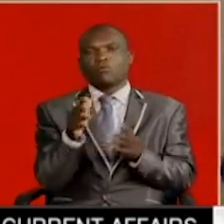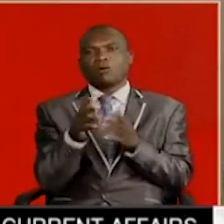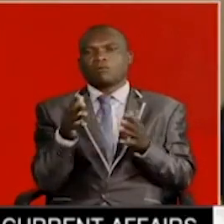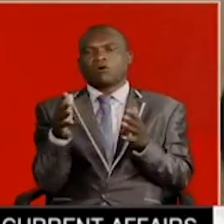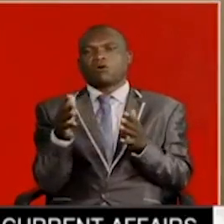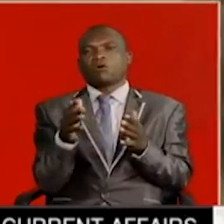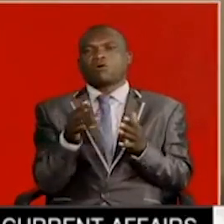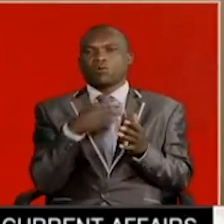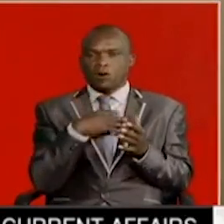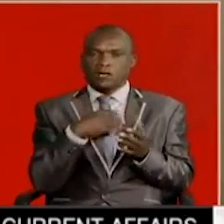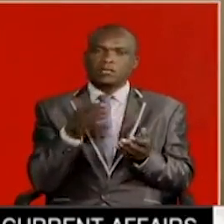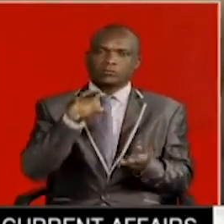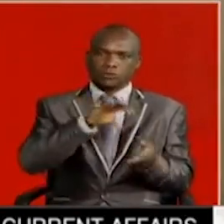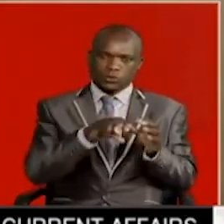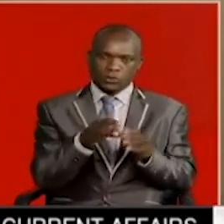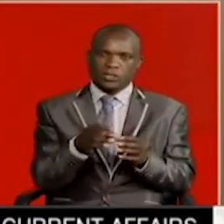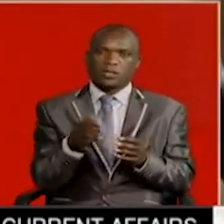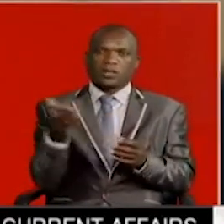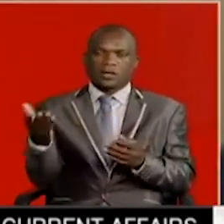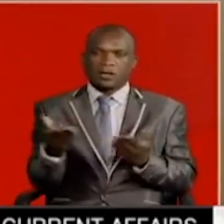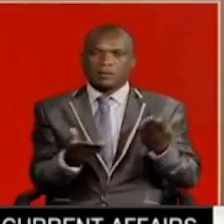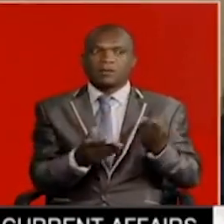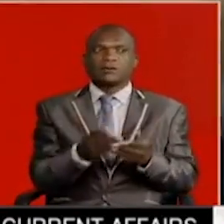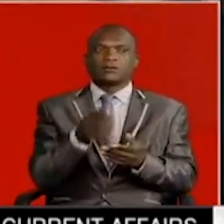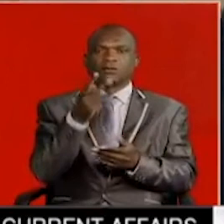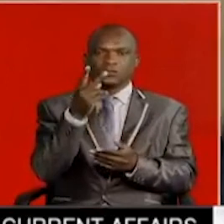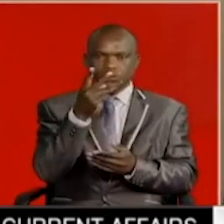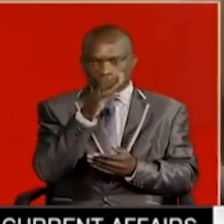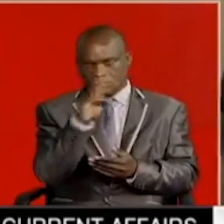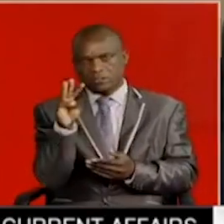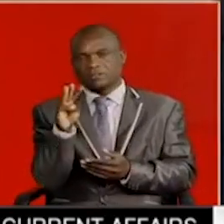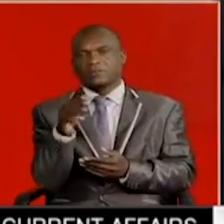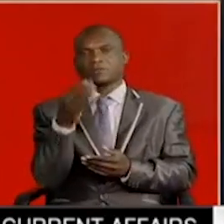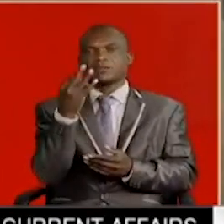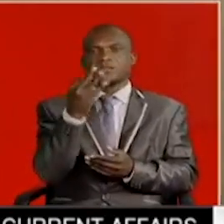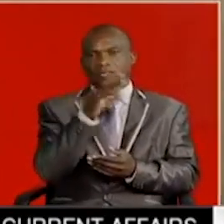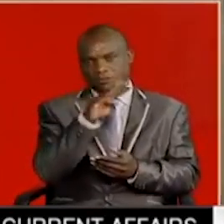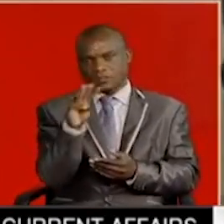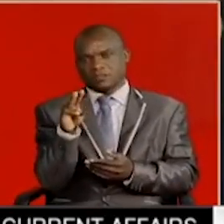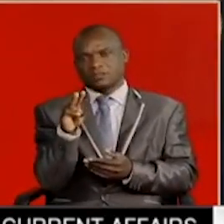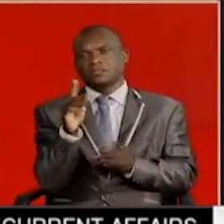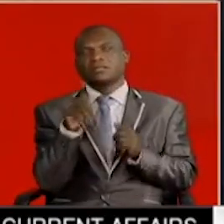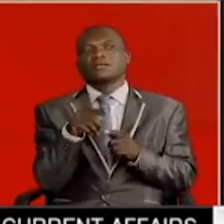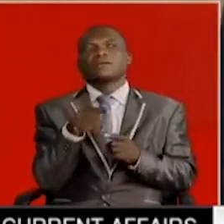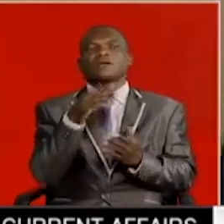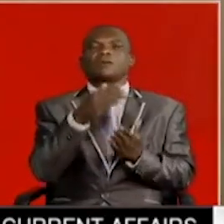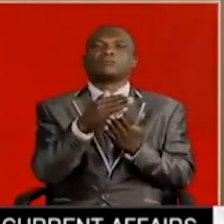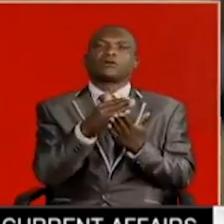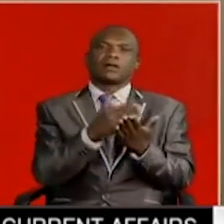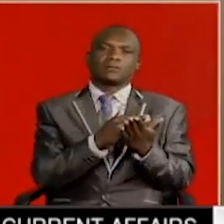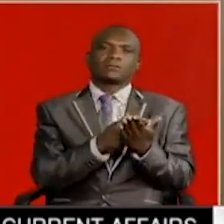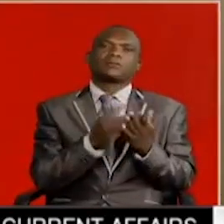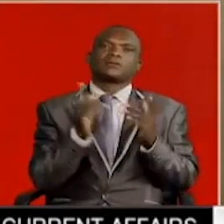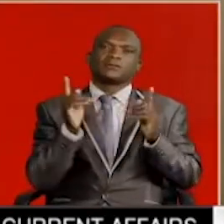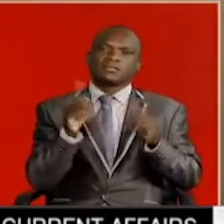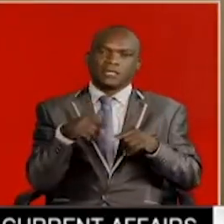getting these vaccines every 2 weeks, every 3 weeks coming, so that the program which we have started